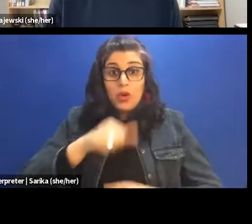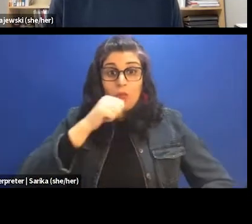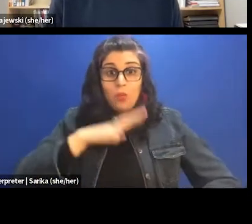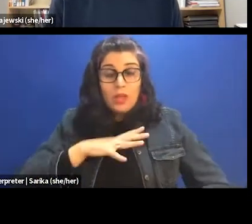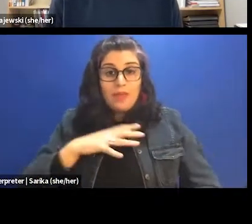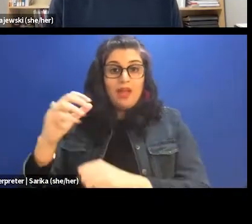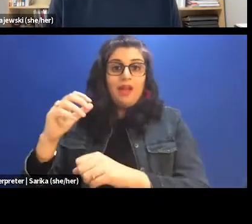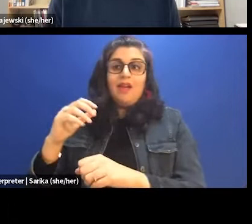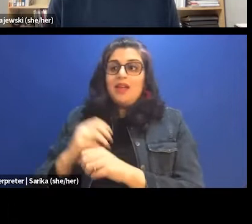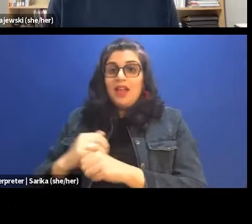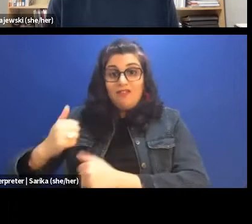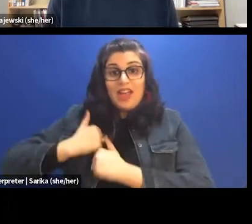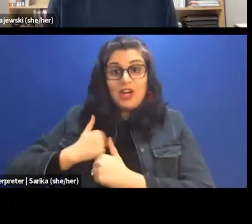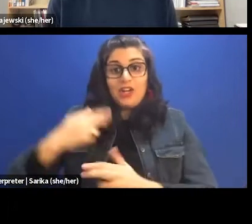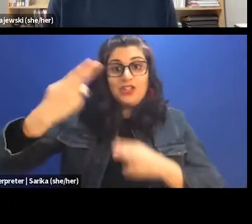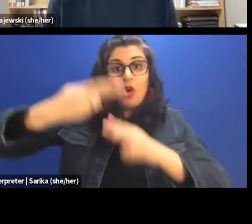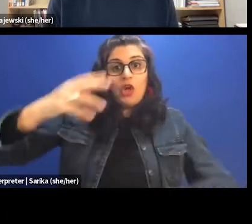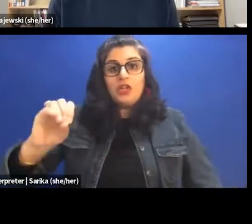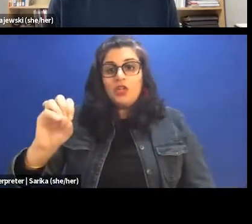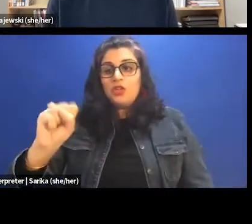as the soldaderas.